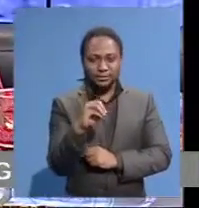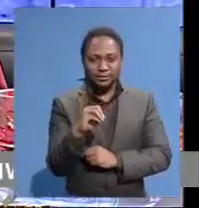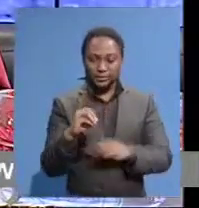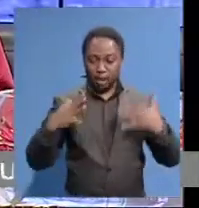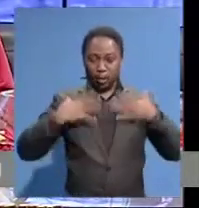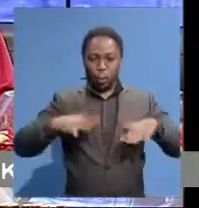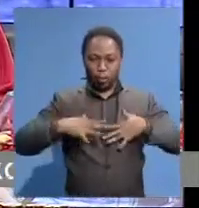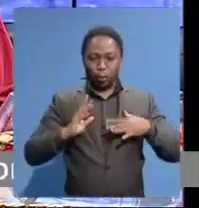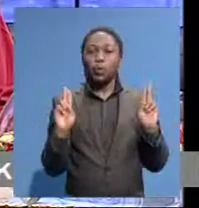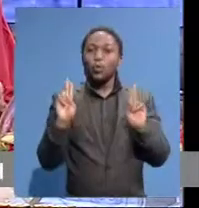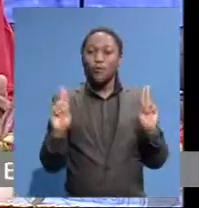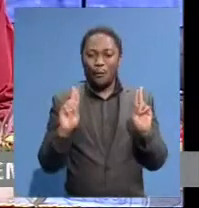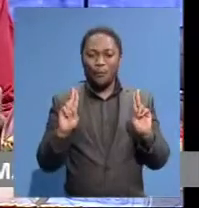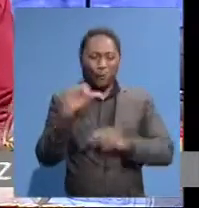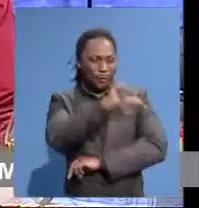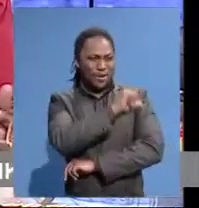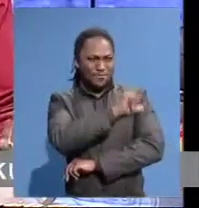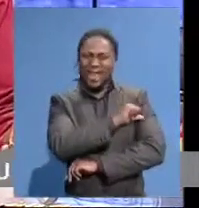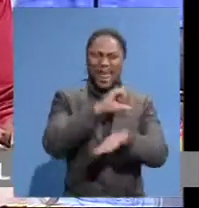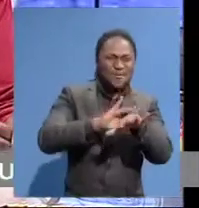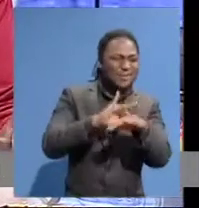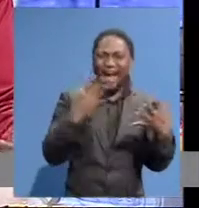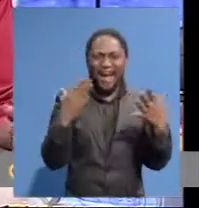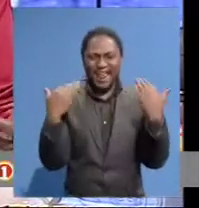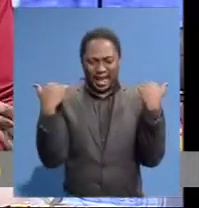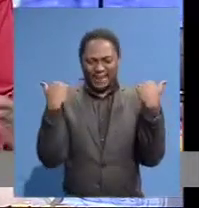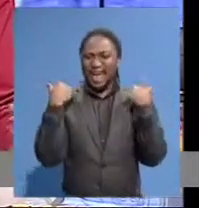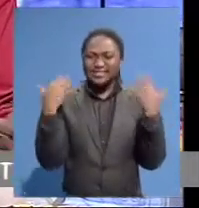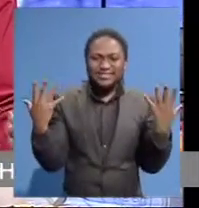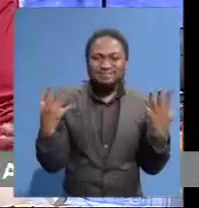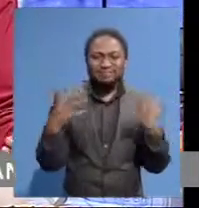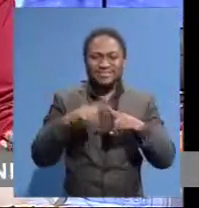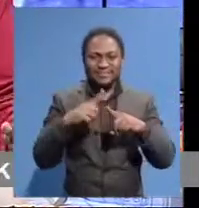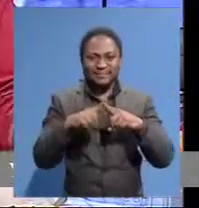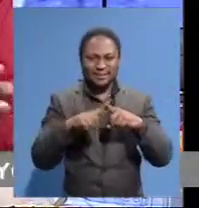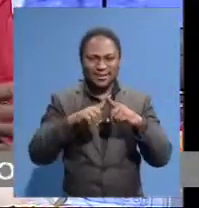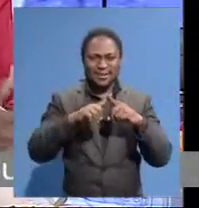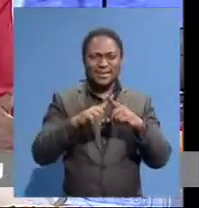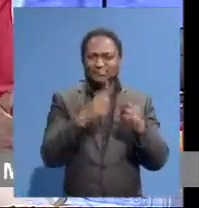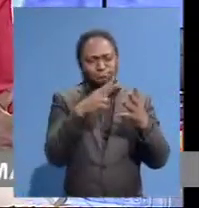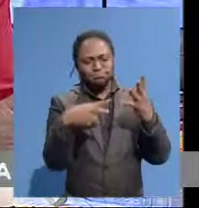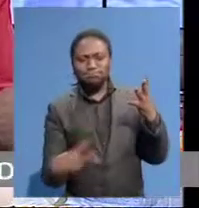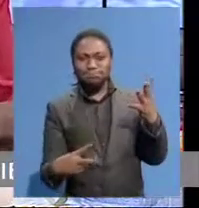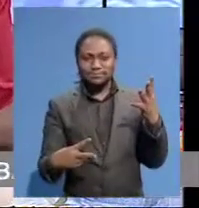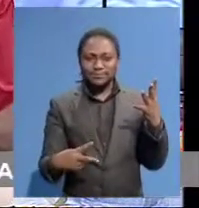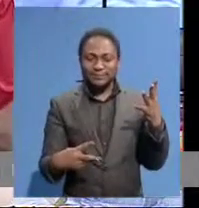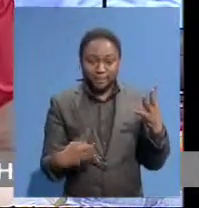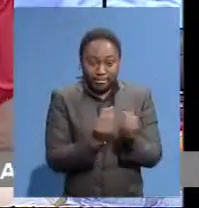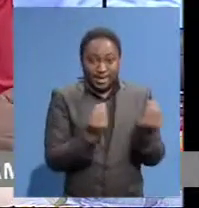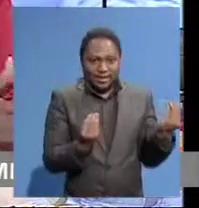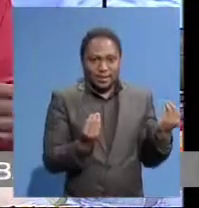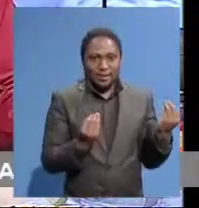uniform, hospital uniform, like doctors, like nurses, like ambulance people. They were all looking so crazy. And he walked in. He was seated